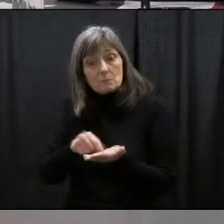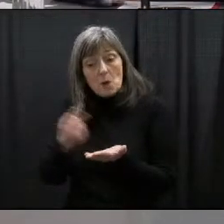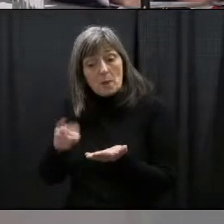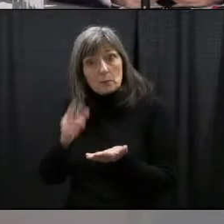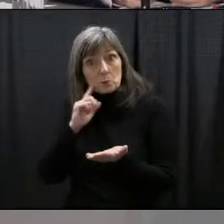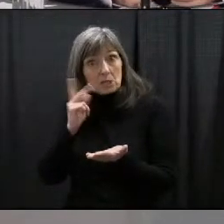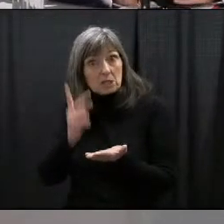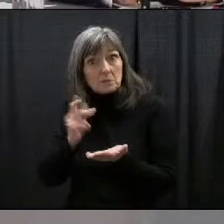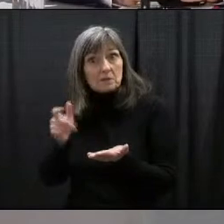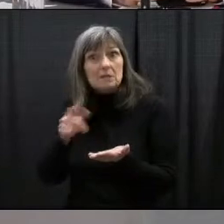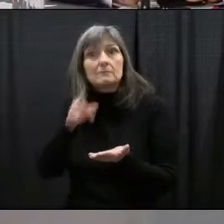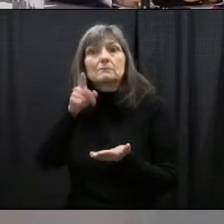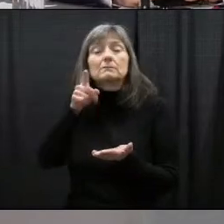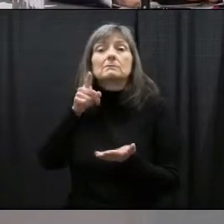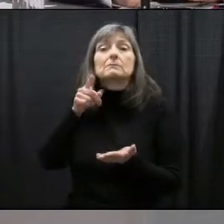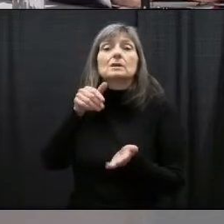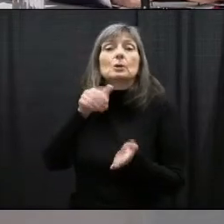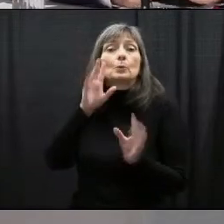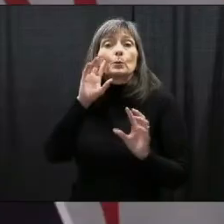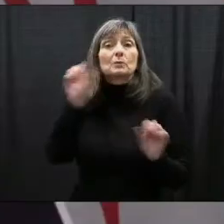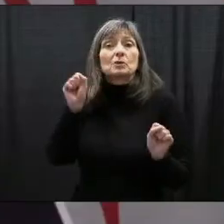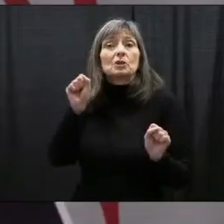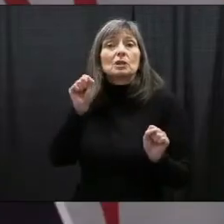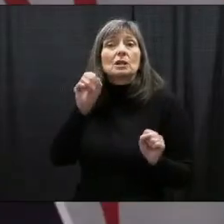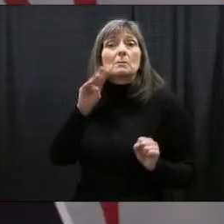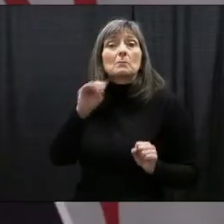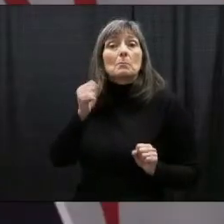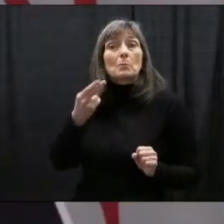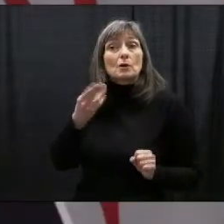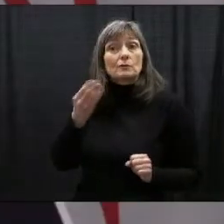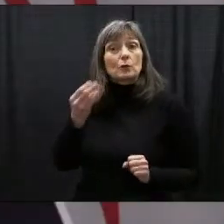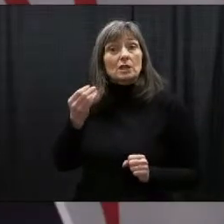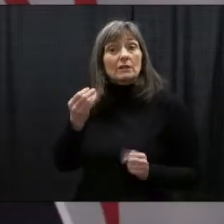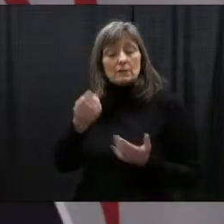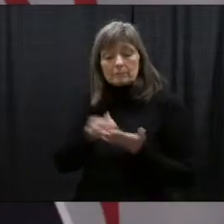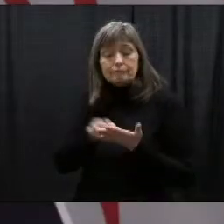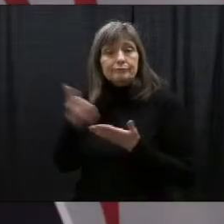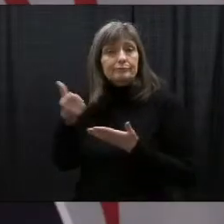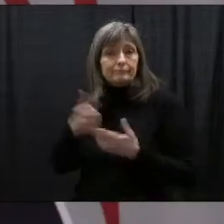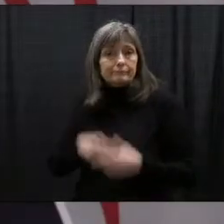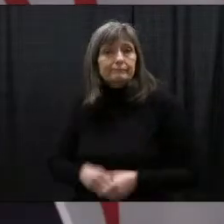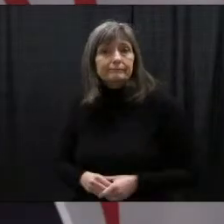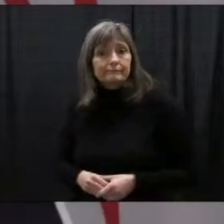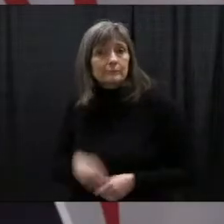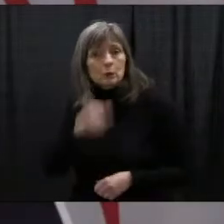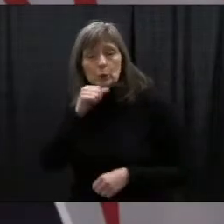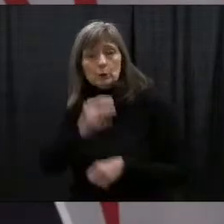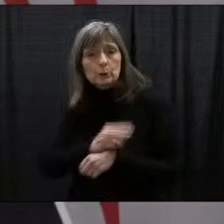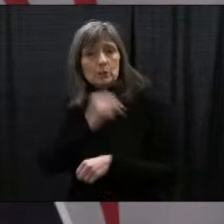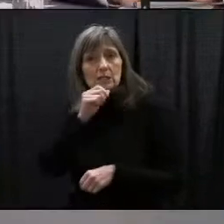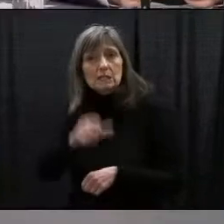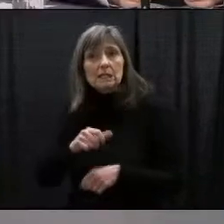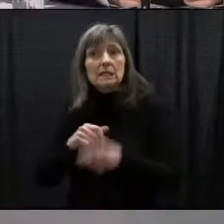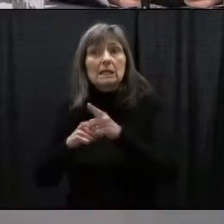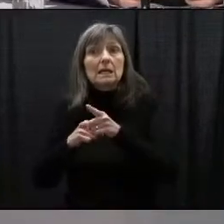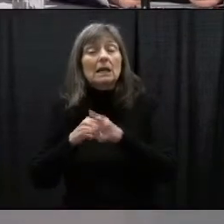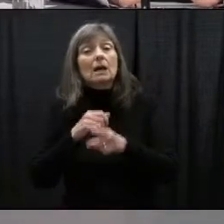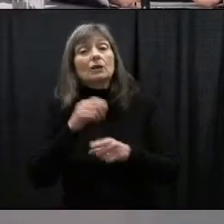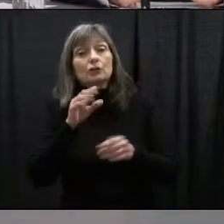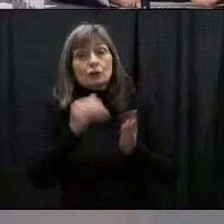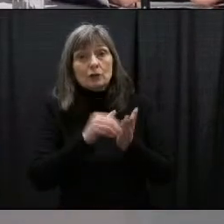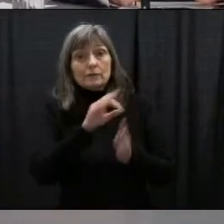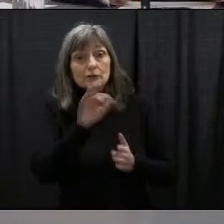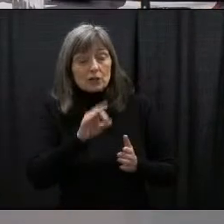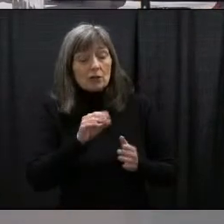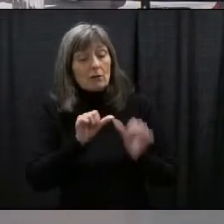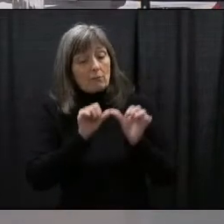So we're looking to eliminate the vax pass on March 14th, correct? Yes. Yep. Yep. So it'll still be in place. We'll still use